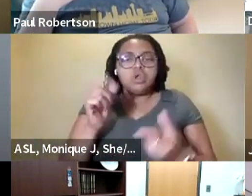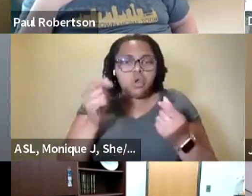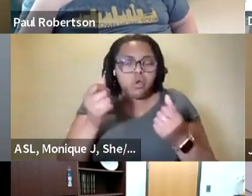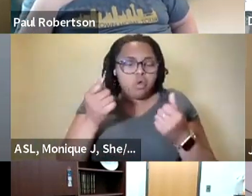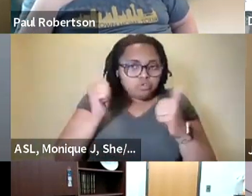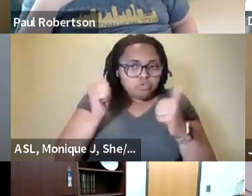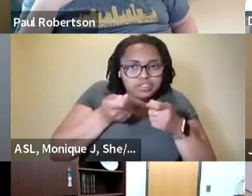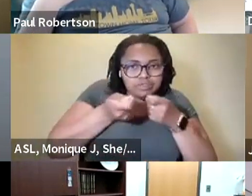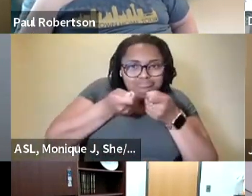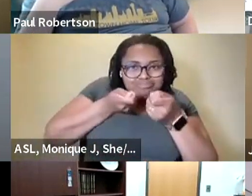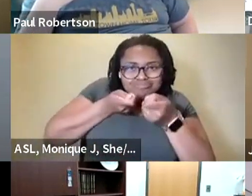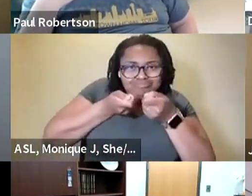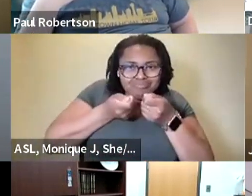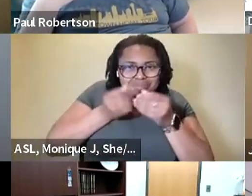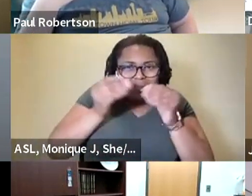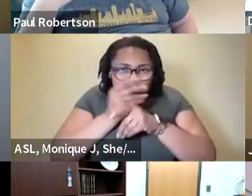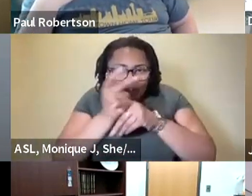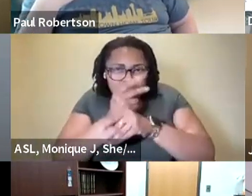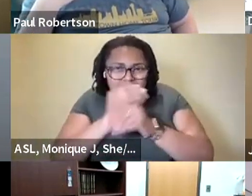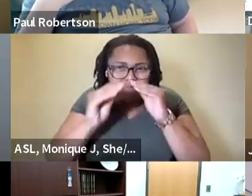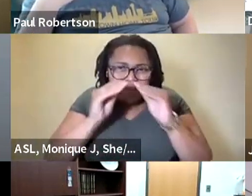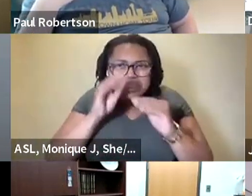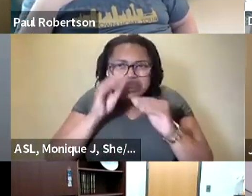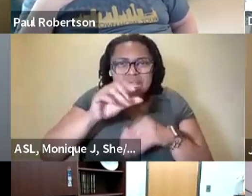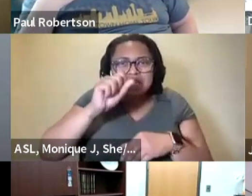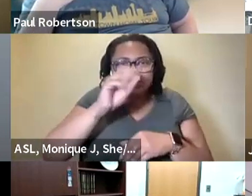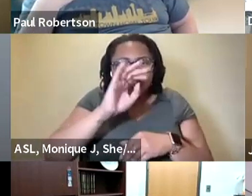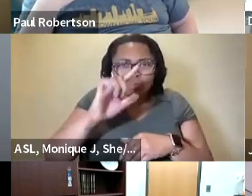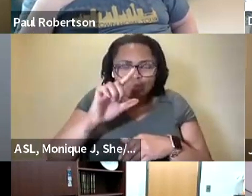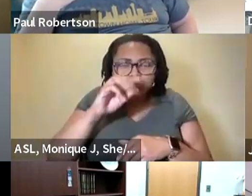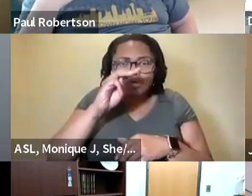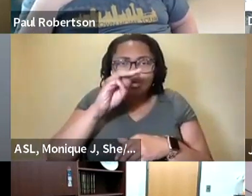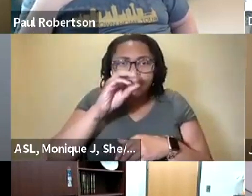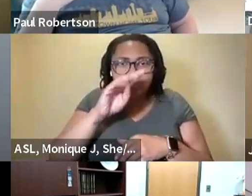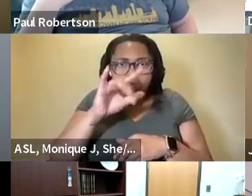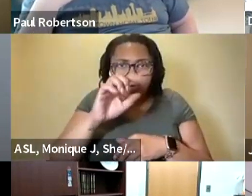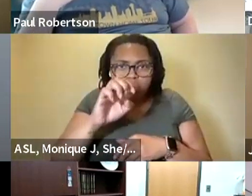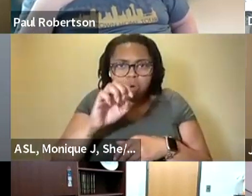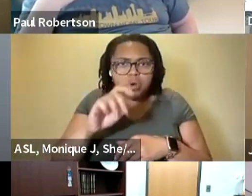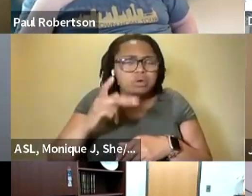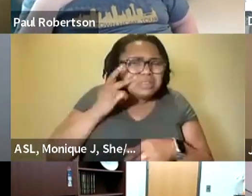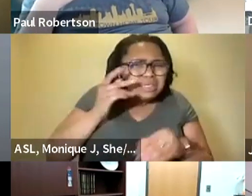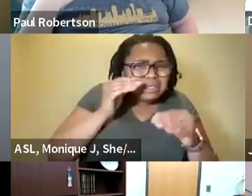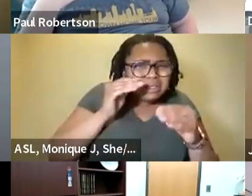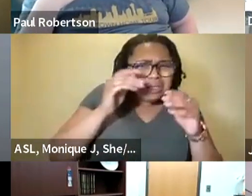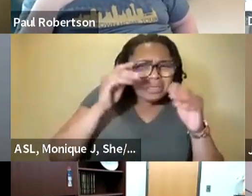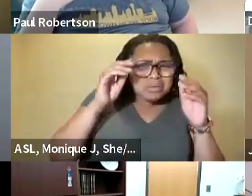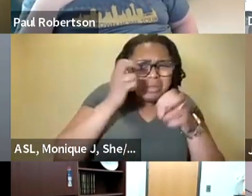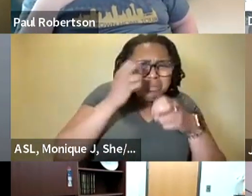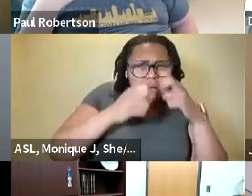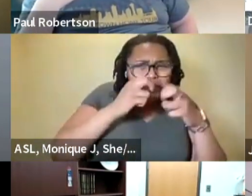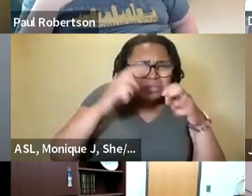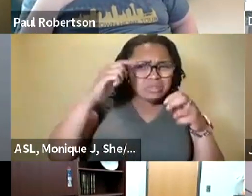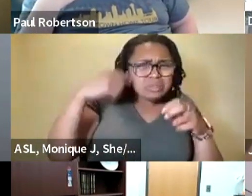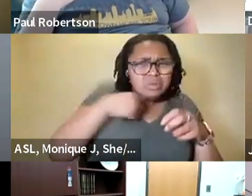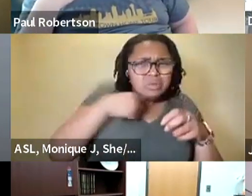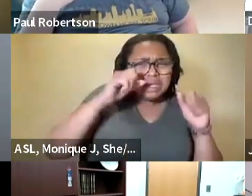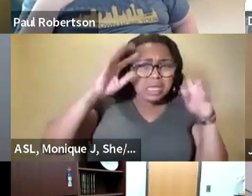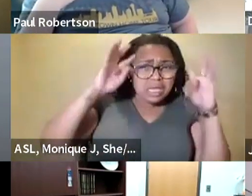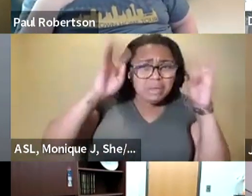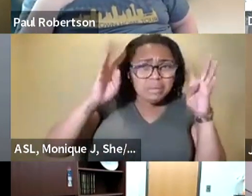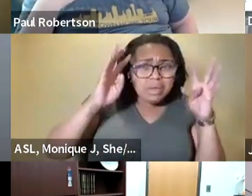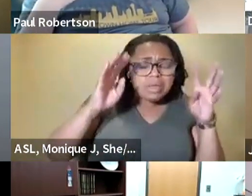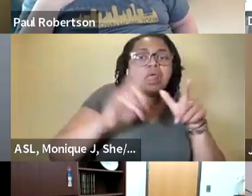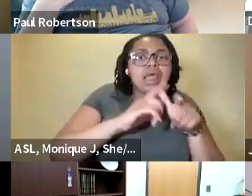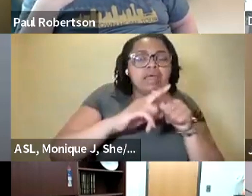model to see what problems we can come up with and how we can solve them. So one of the big ones that's, you know,